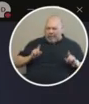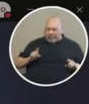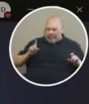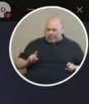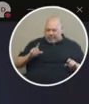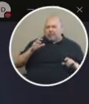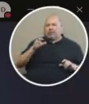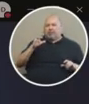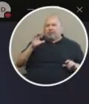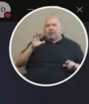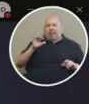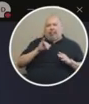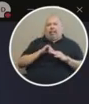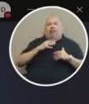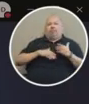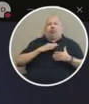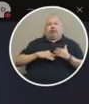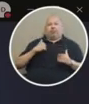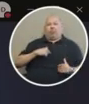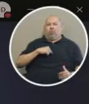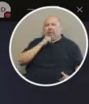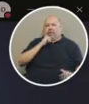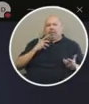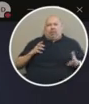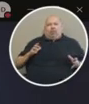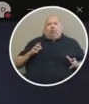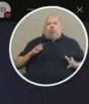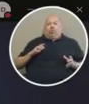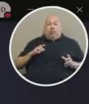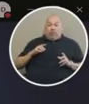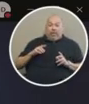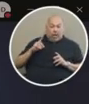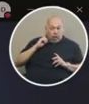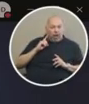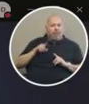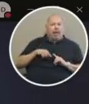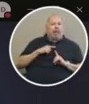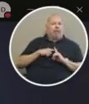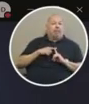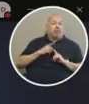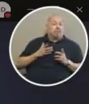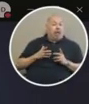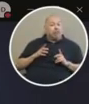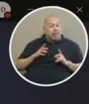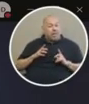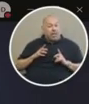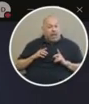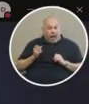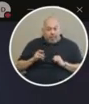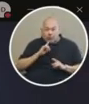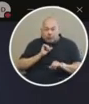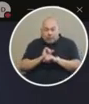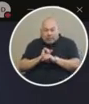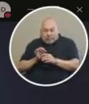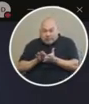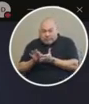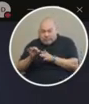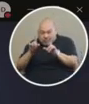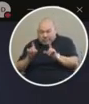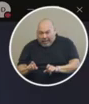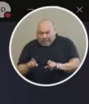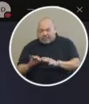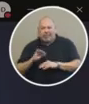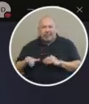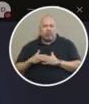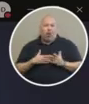labs, that process, we only get the positive cases back. So I might be able to track the number of tests we're actually conducting, but that's all